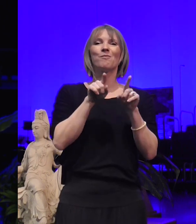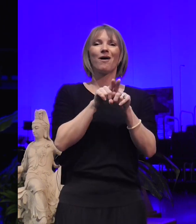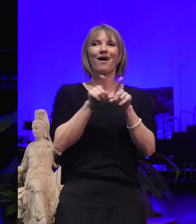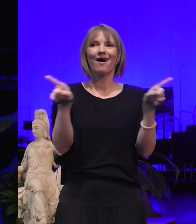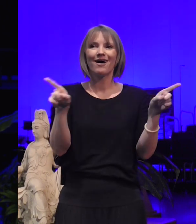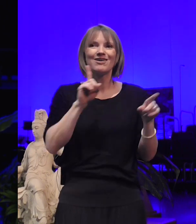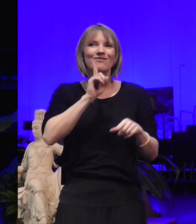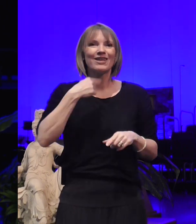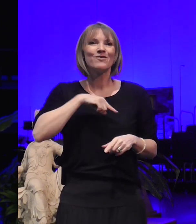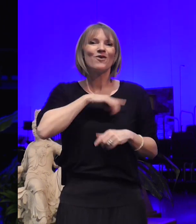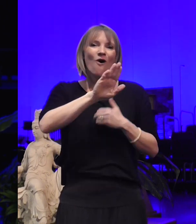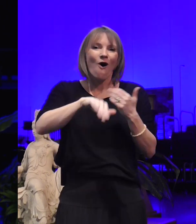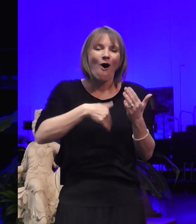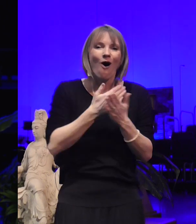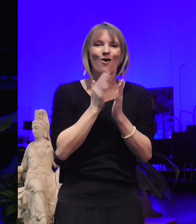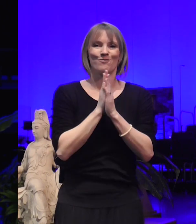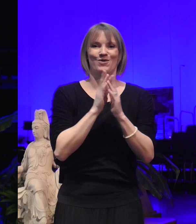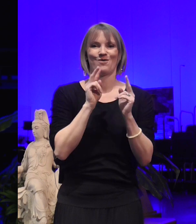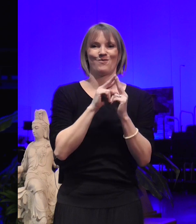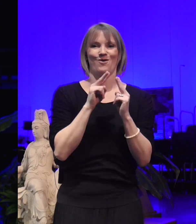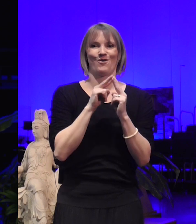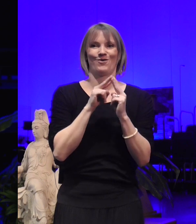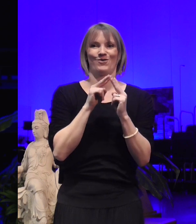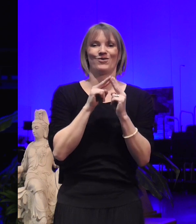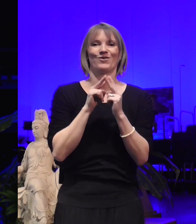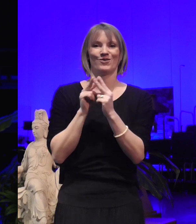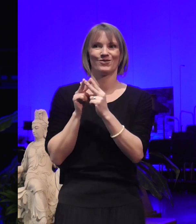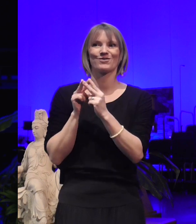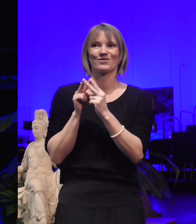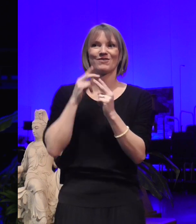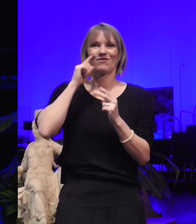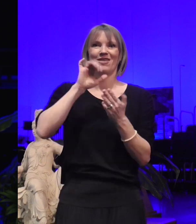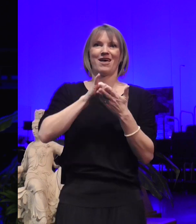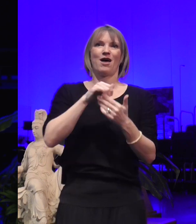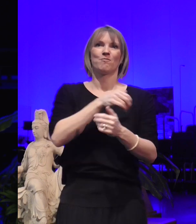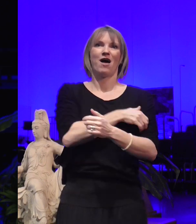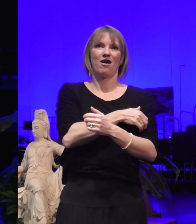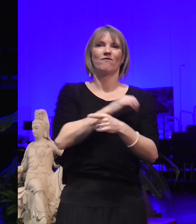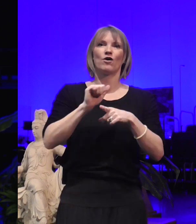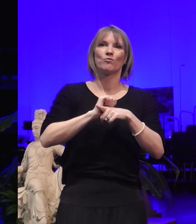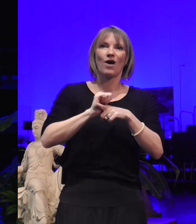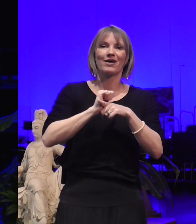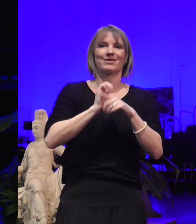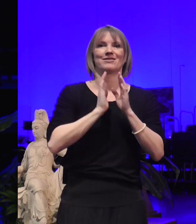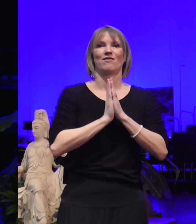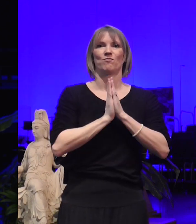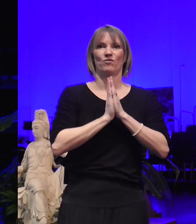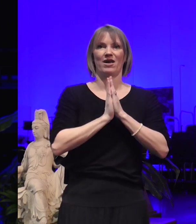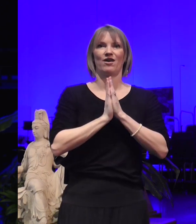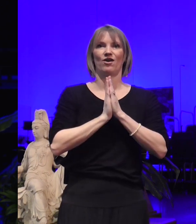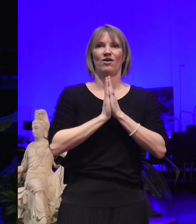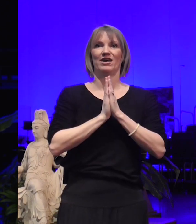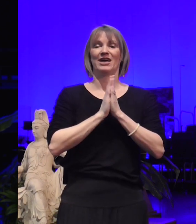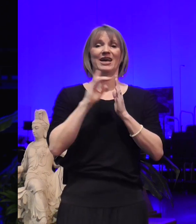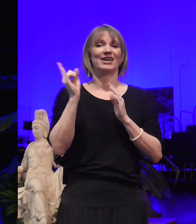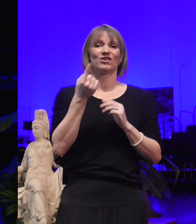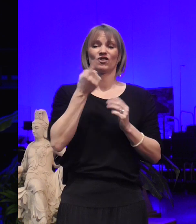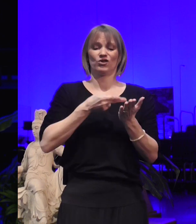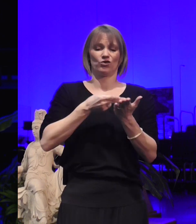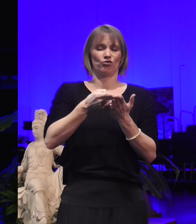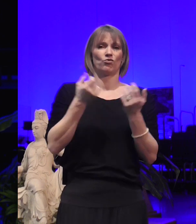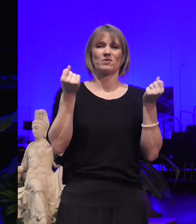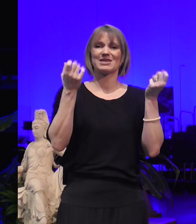all practitioners when it comes to that powerful practice of prayer, which is just speaking the